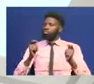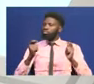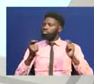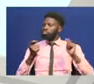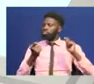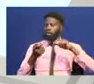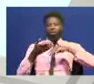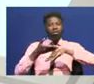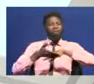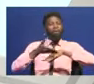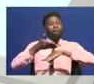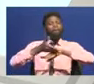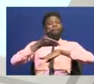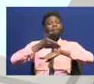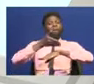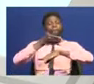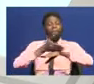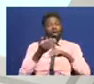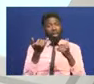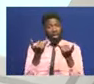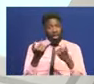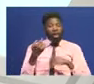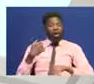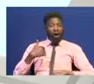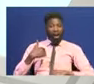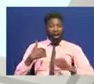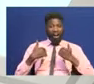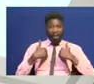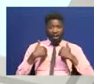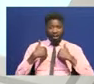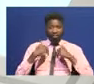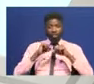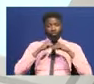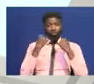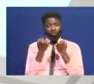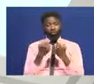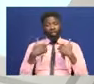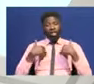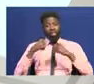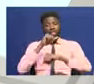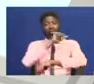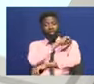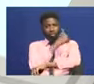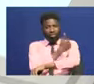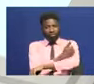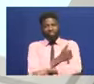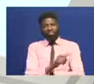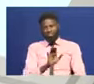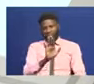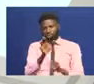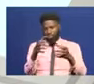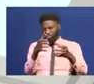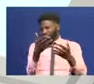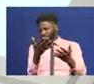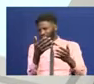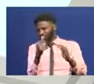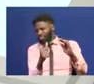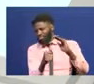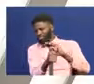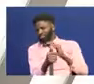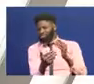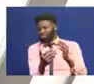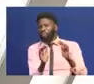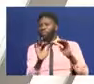we now have the Social Health Authority. Where do you fit in the UHC matrix? Well, Social